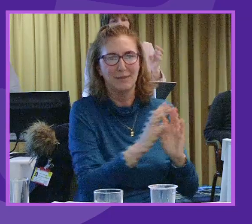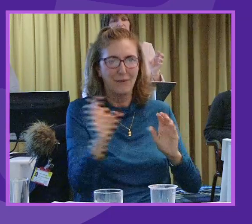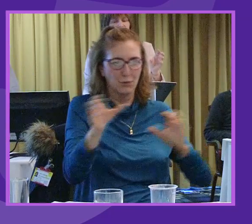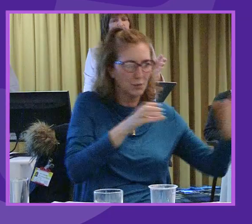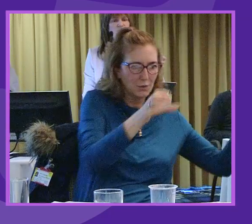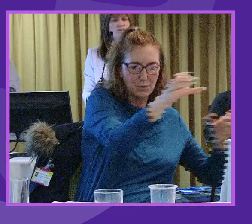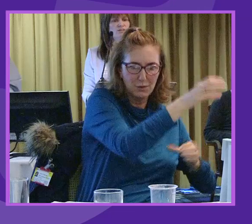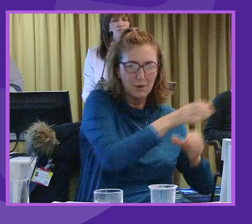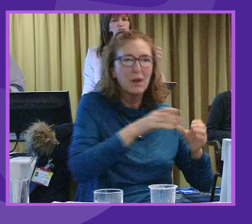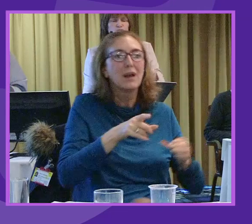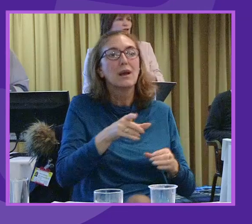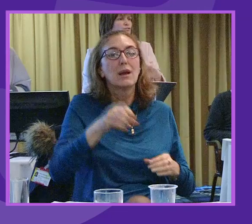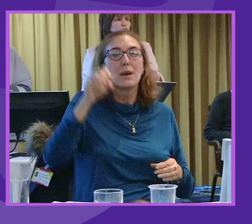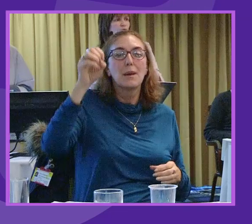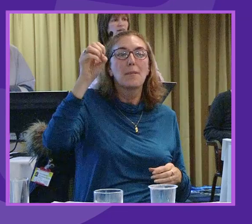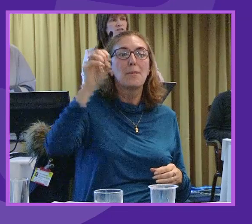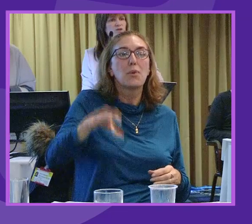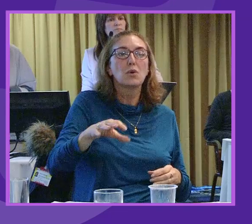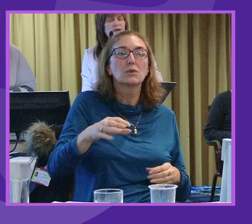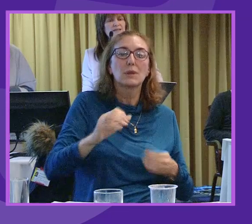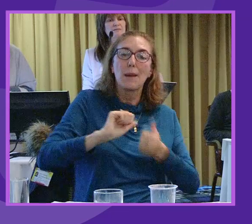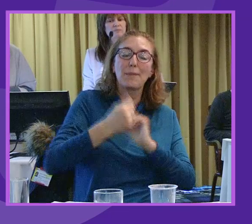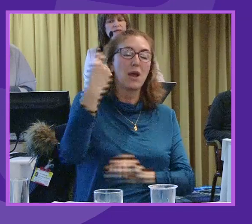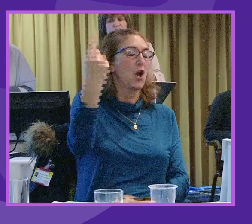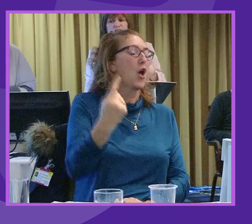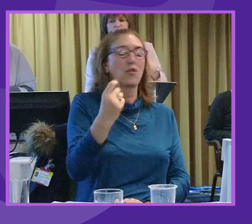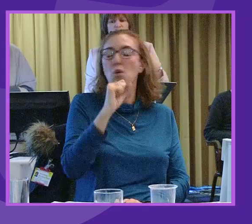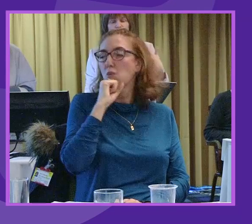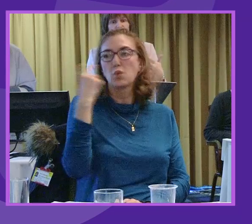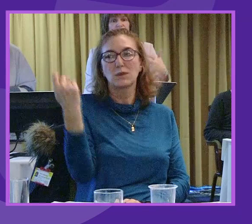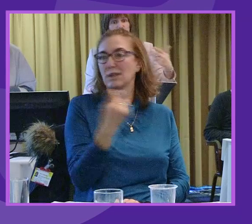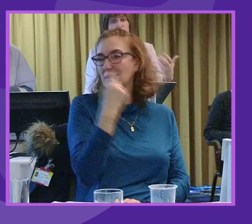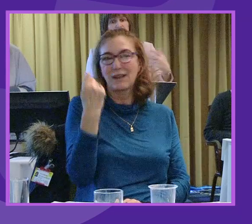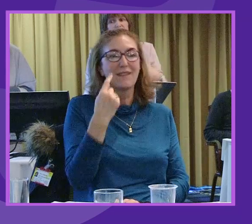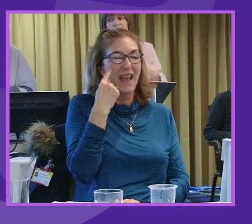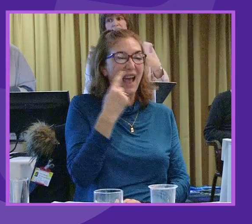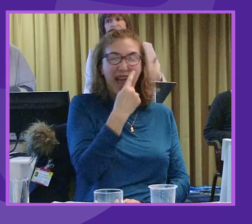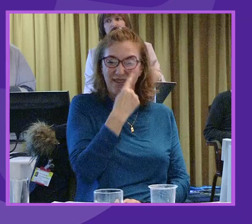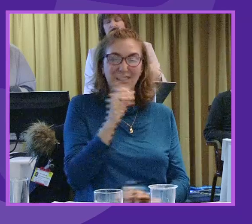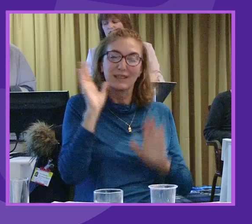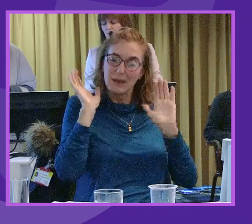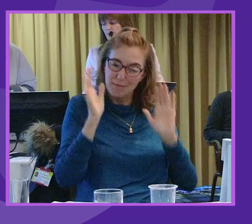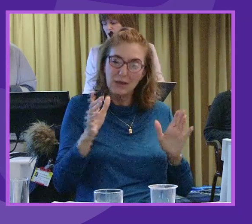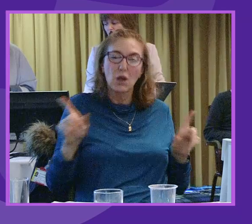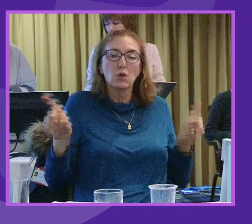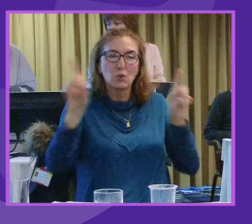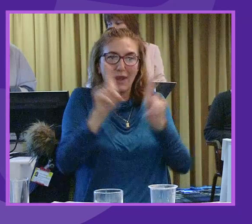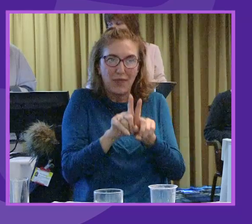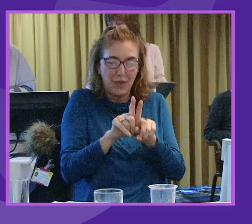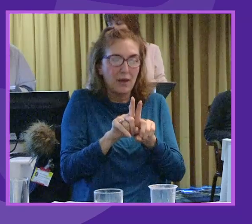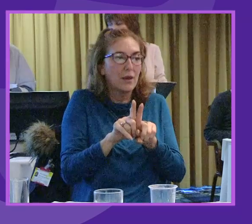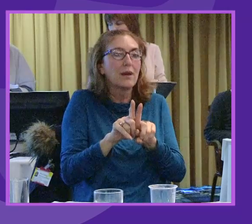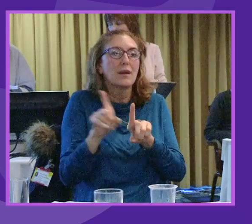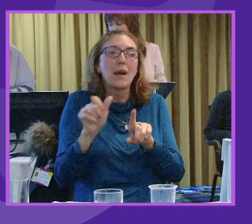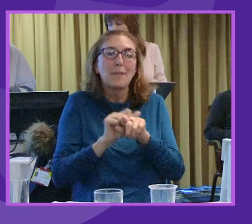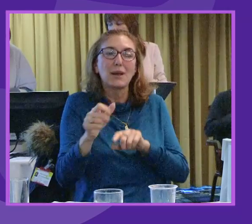that placing peers in isolation also doesn't work, so placing peers with another